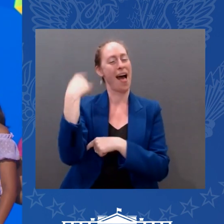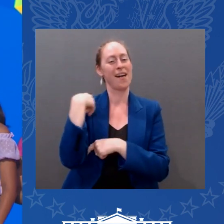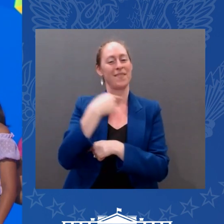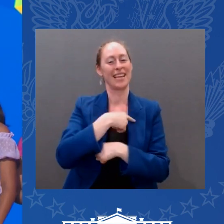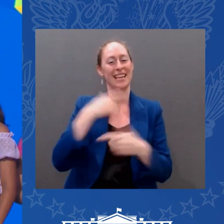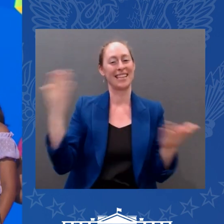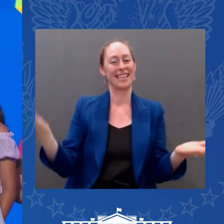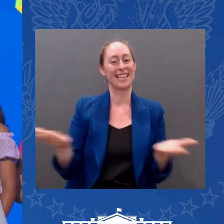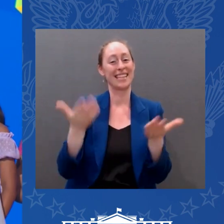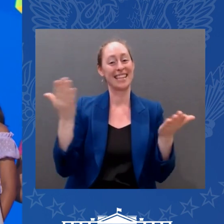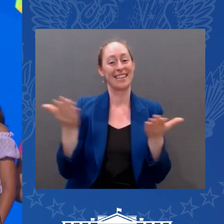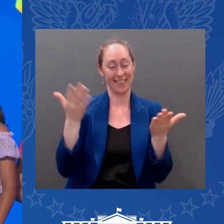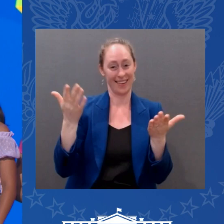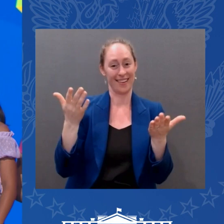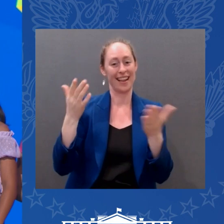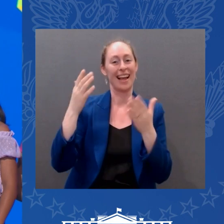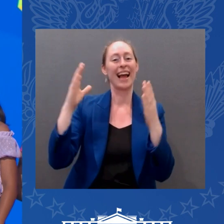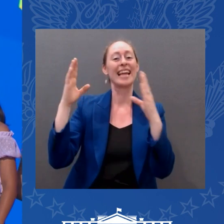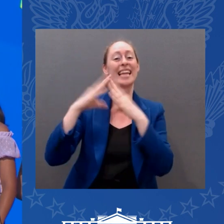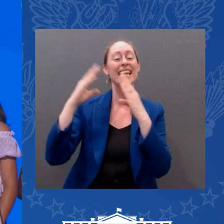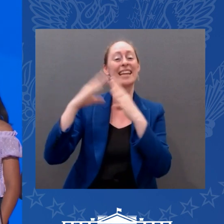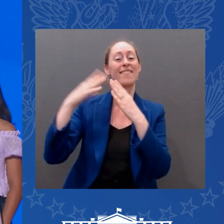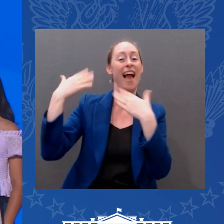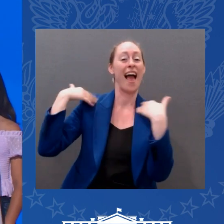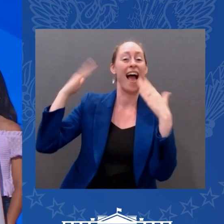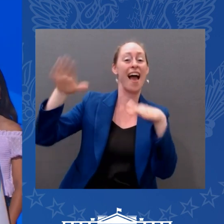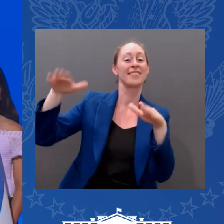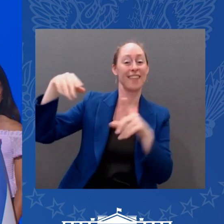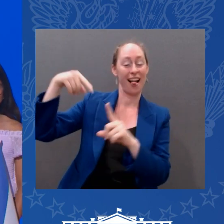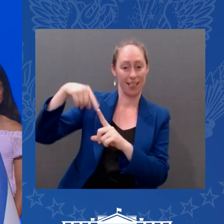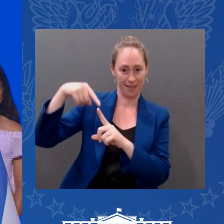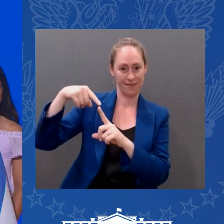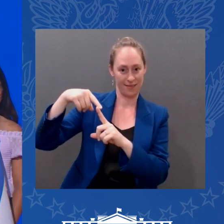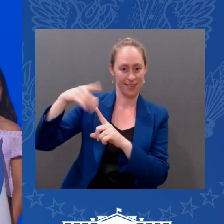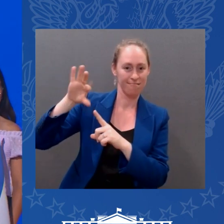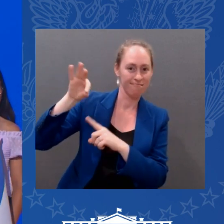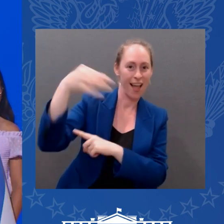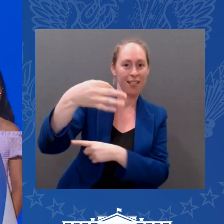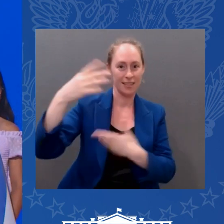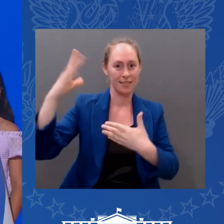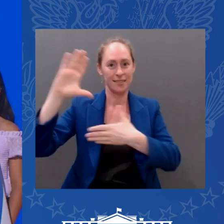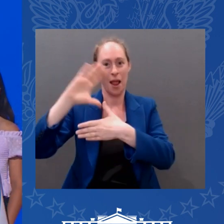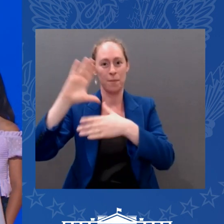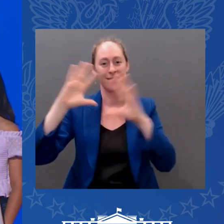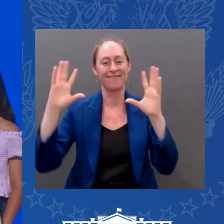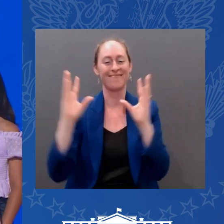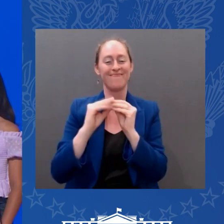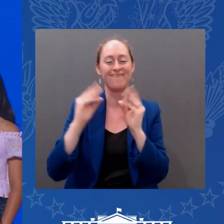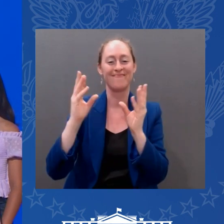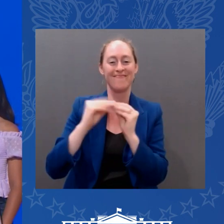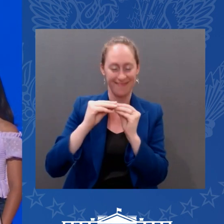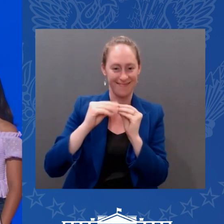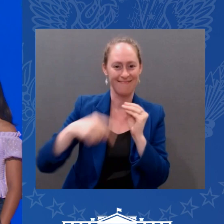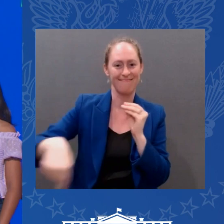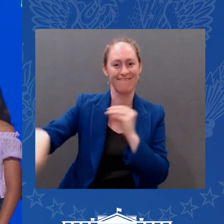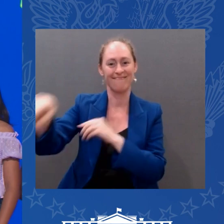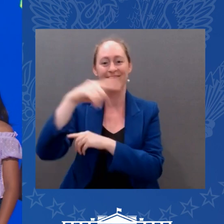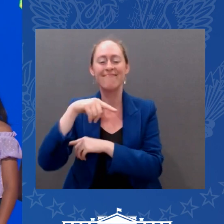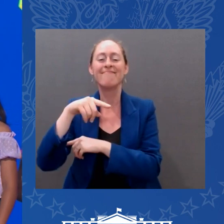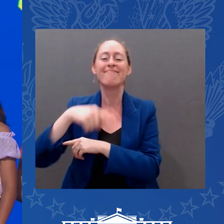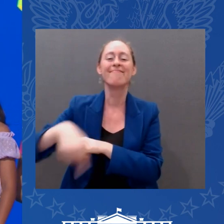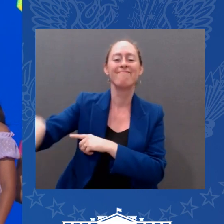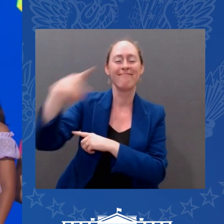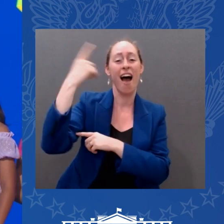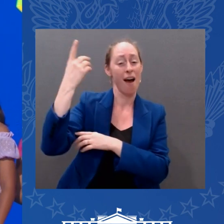the Americas, to put our collective heads and our hearts to work in forging a vision and a plan for